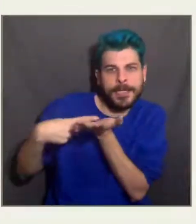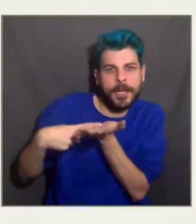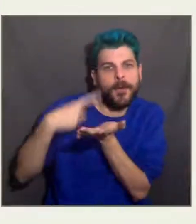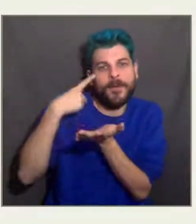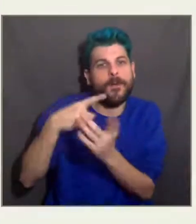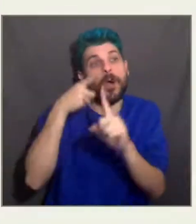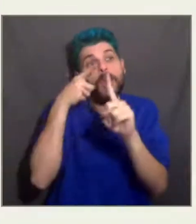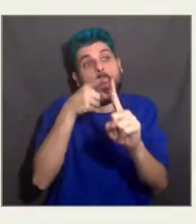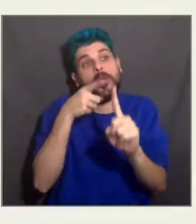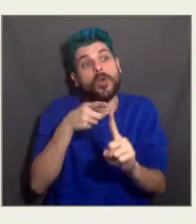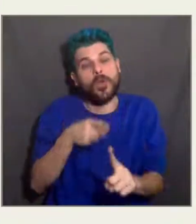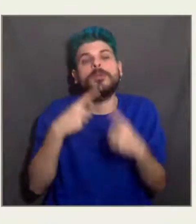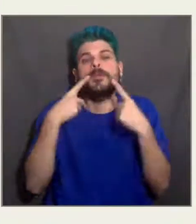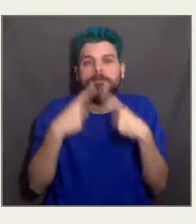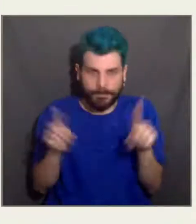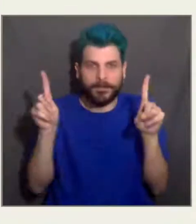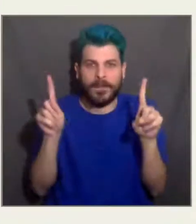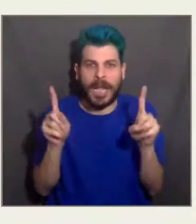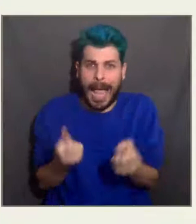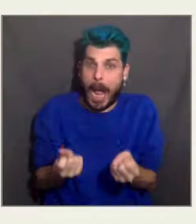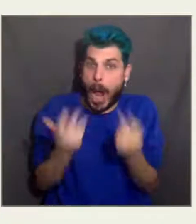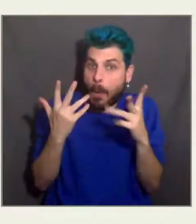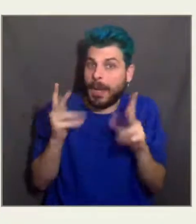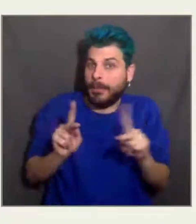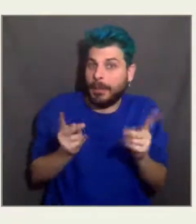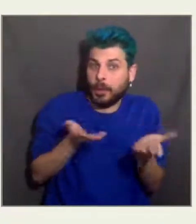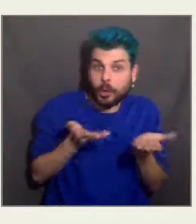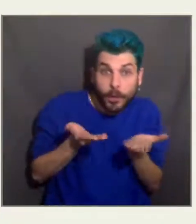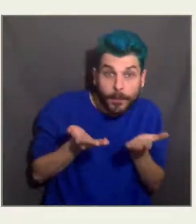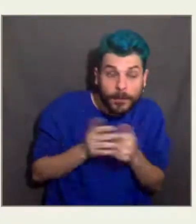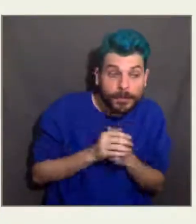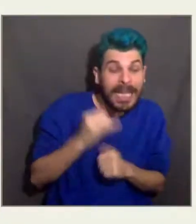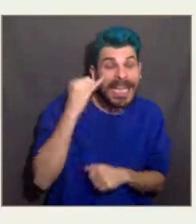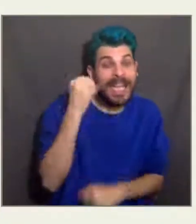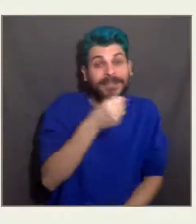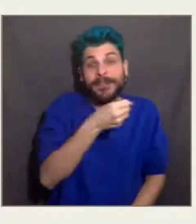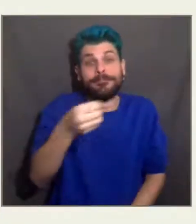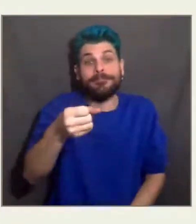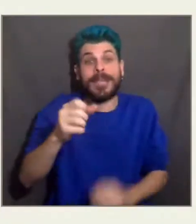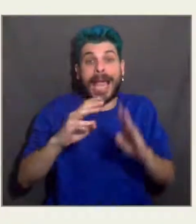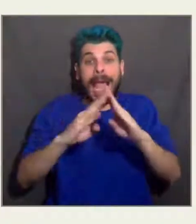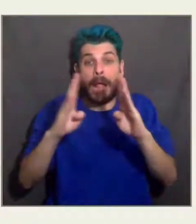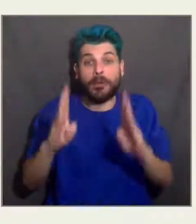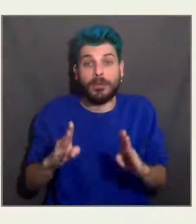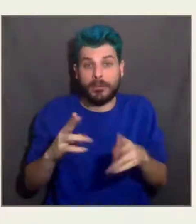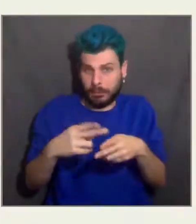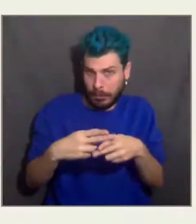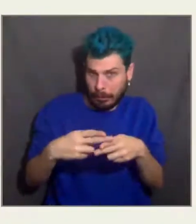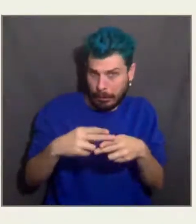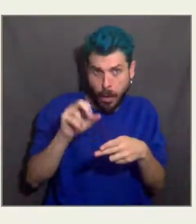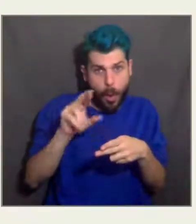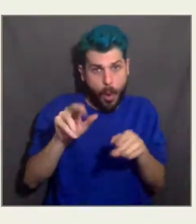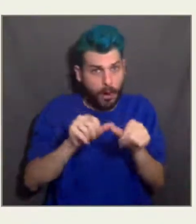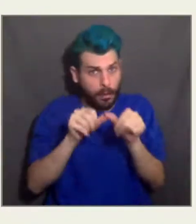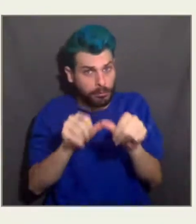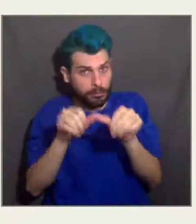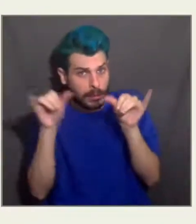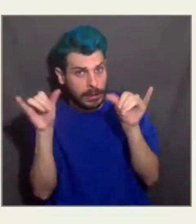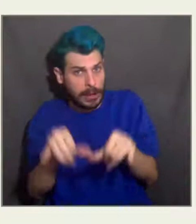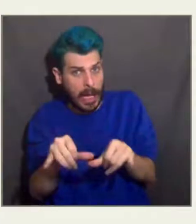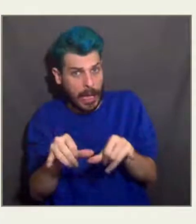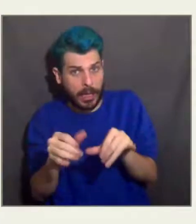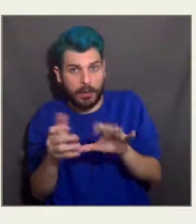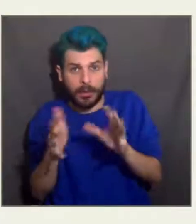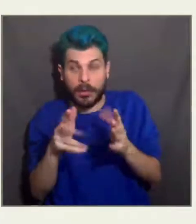served? How many people stay housed? All of these things. And the general cost